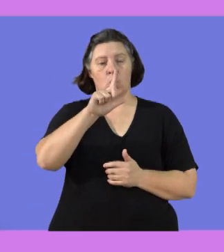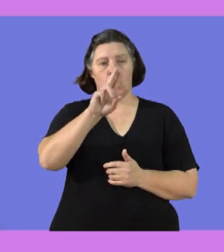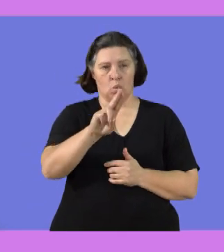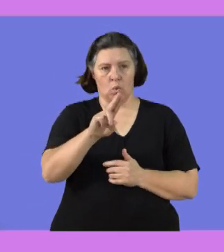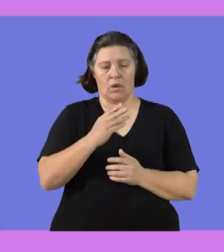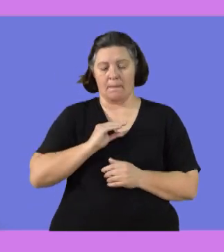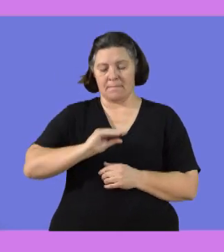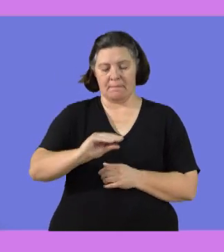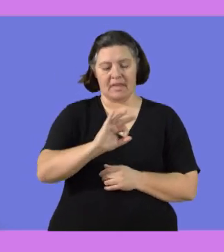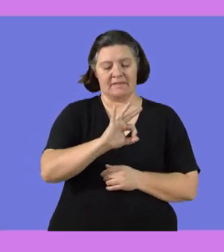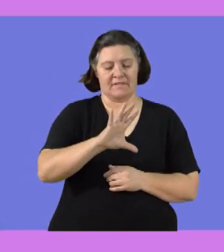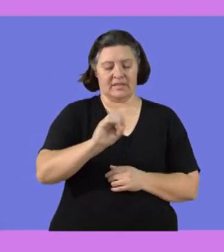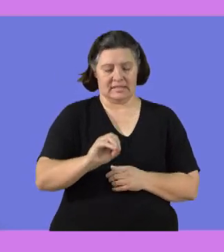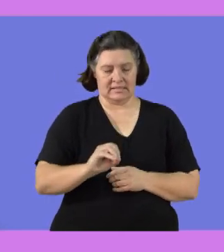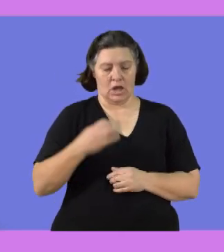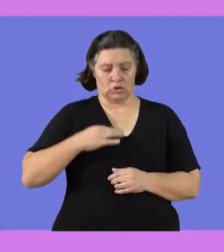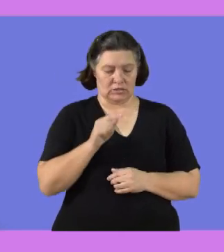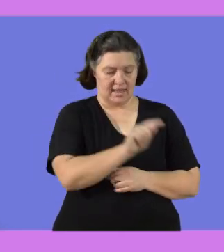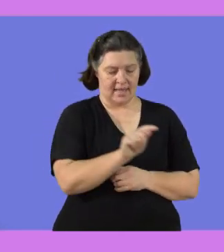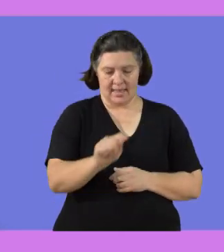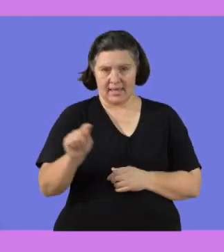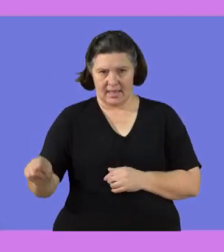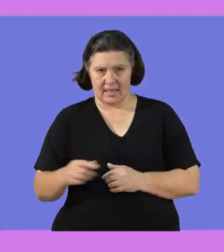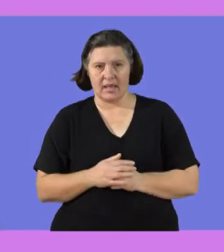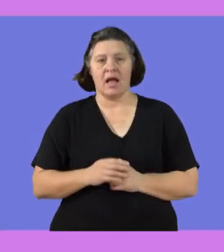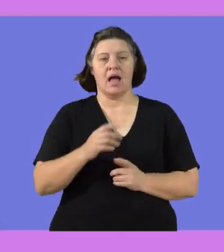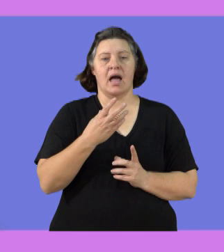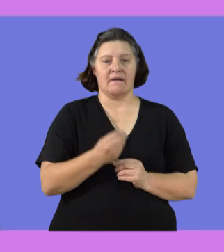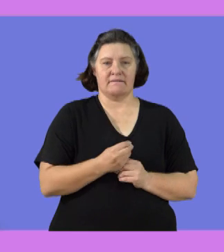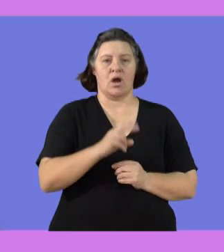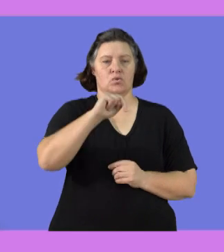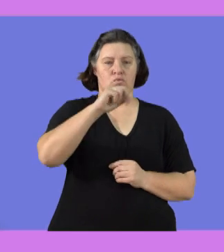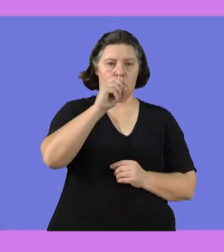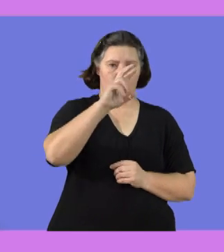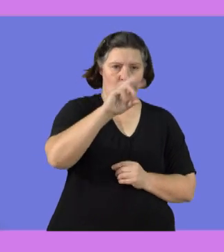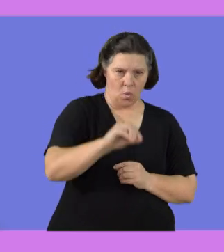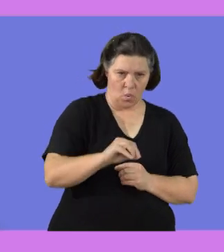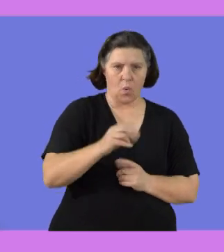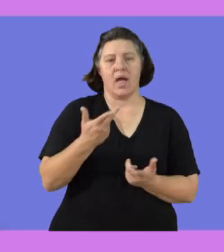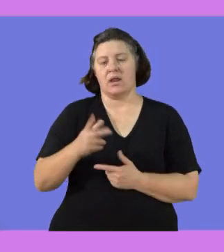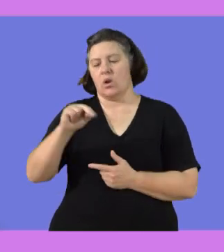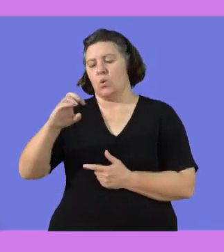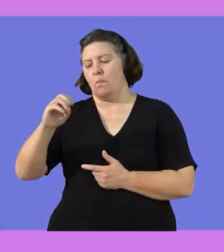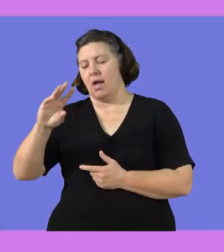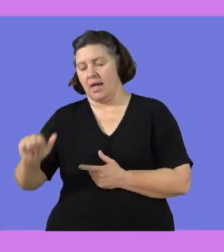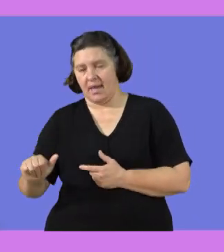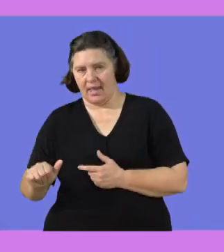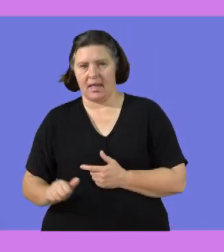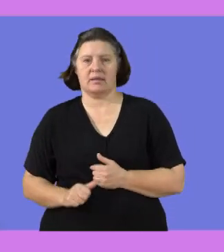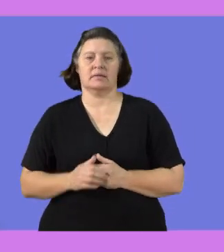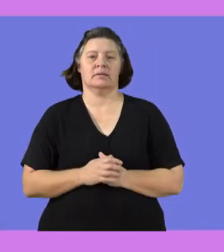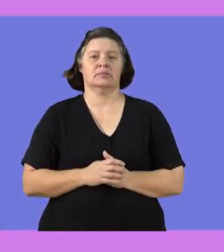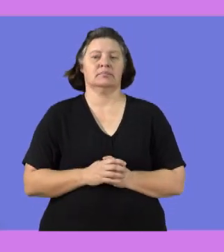350 to her daughters. Her daughters are Nono and Noma. So we have Nono is to